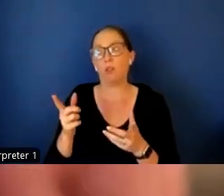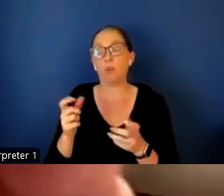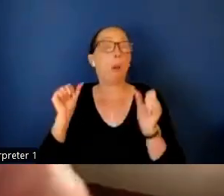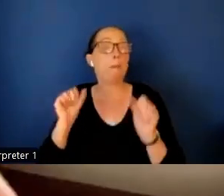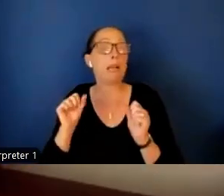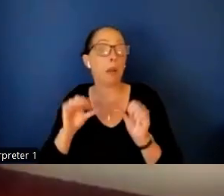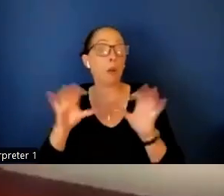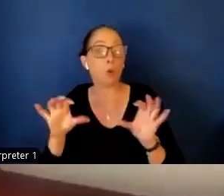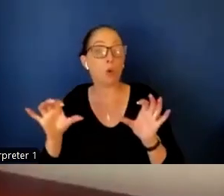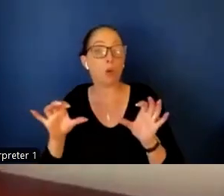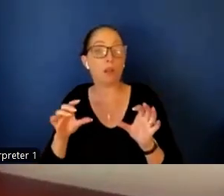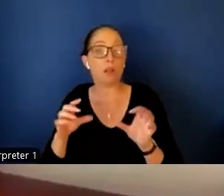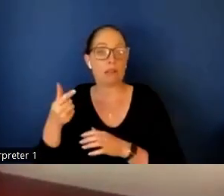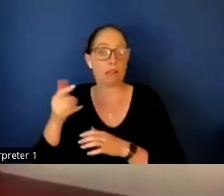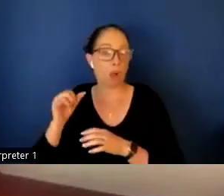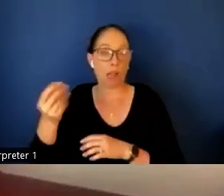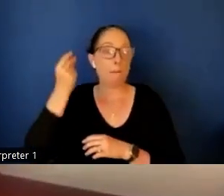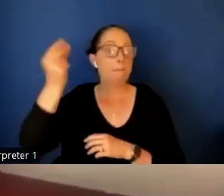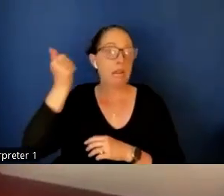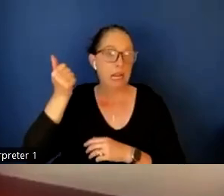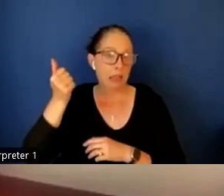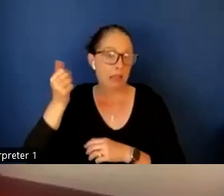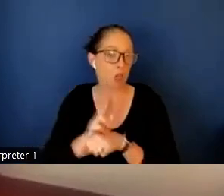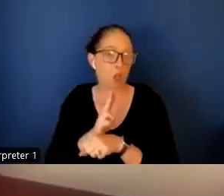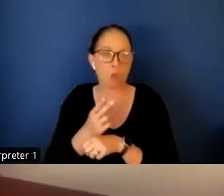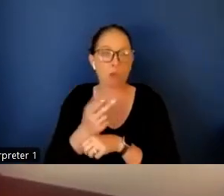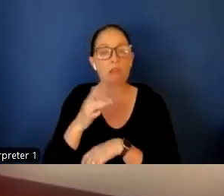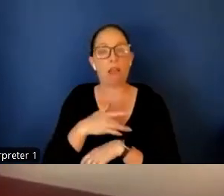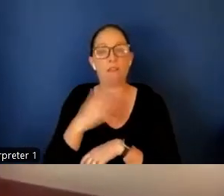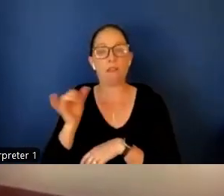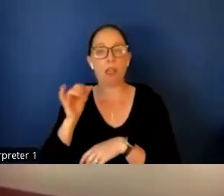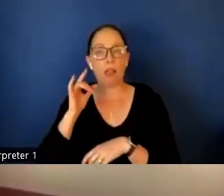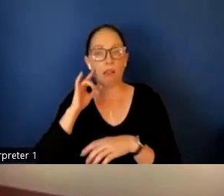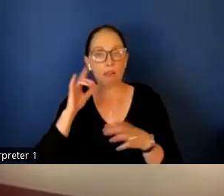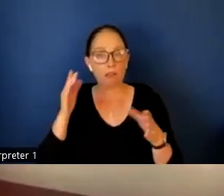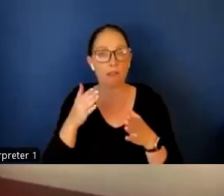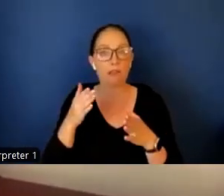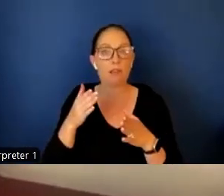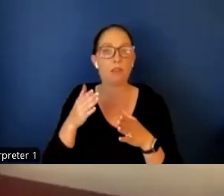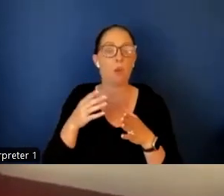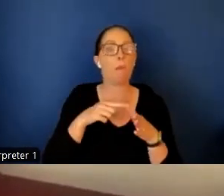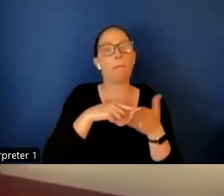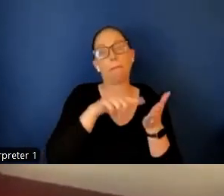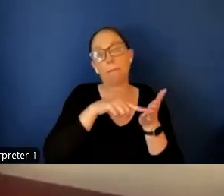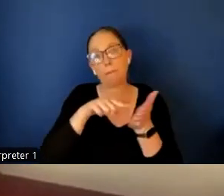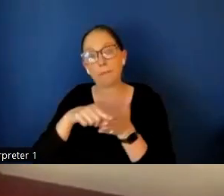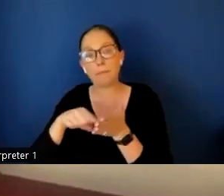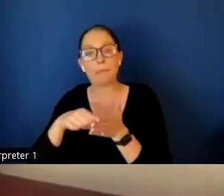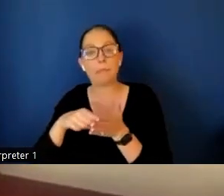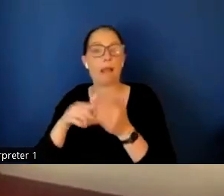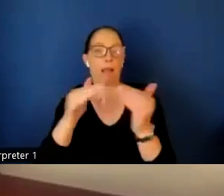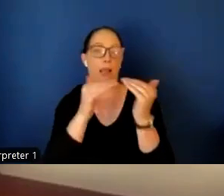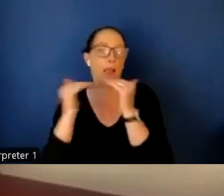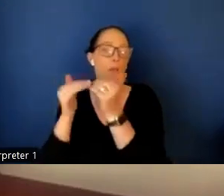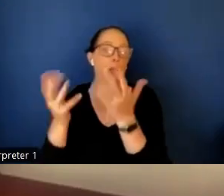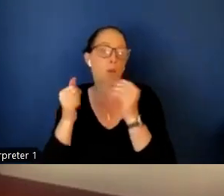the guarantee almost immediately because what they were concentrated on was compensating their colleagues to get their productions up. They wanted